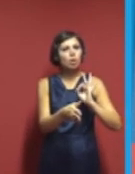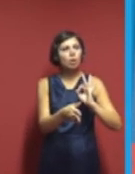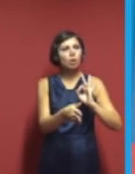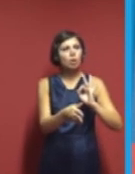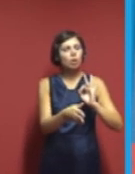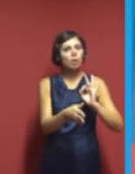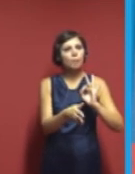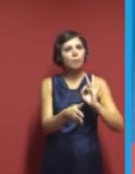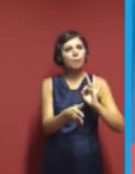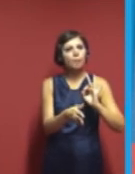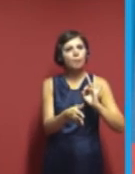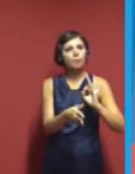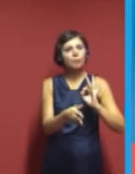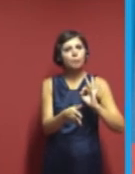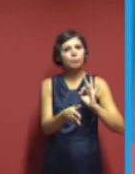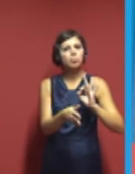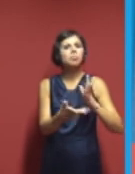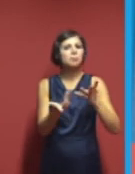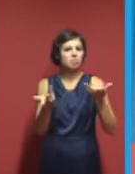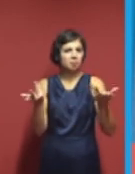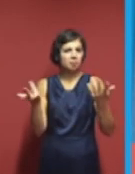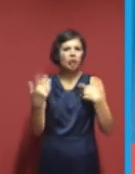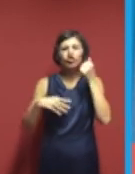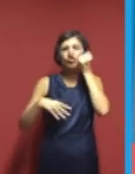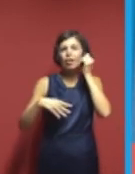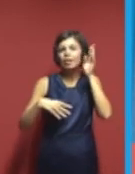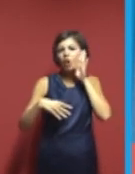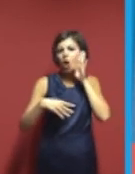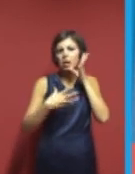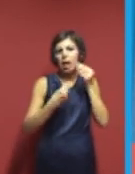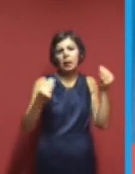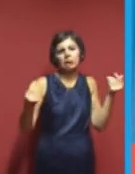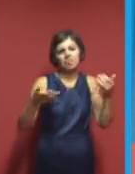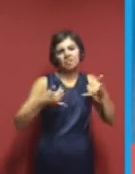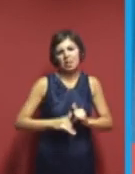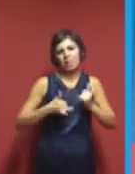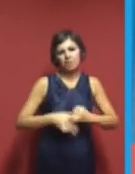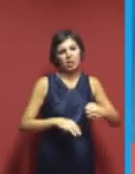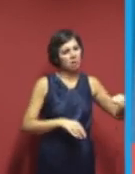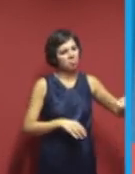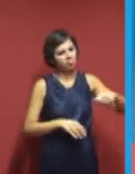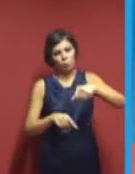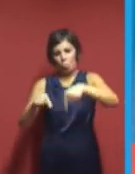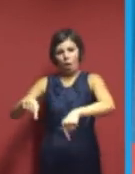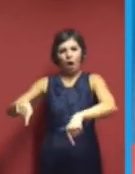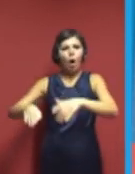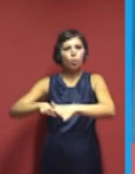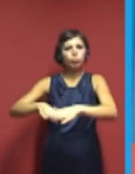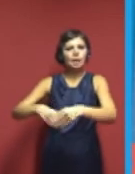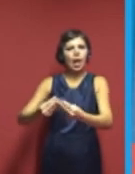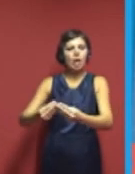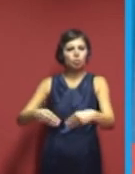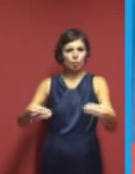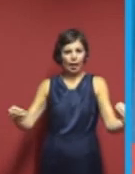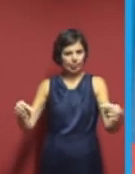here using our tools and materials to actually build the physical parts of their toys and